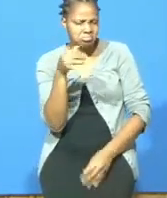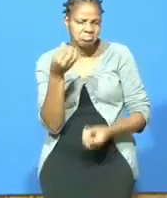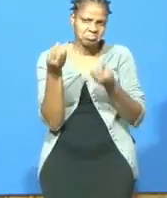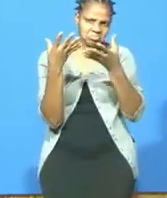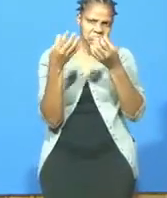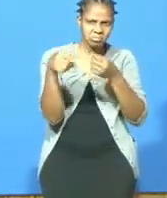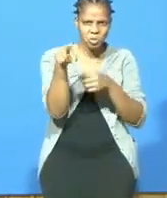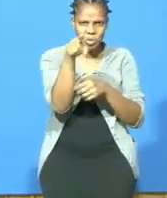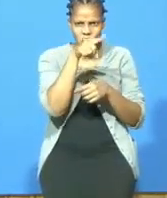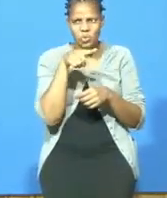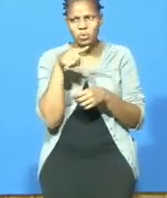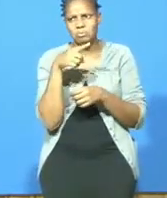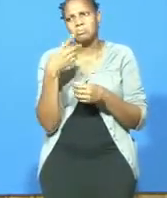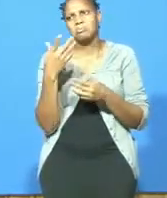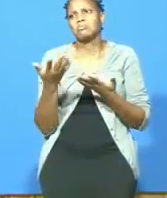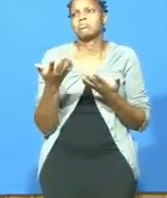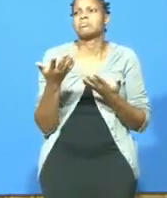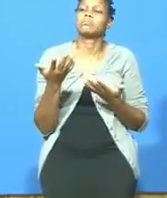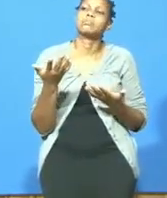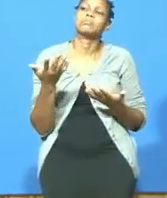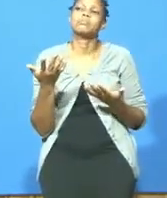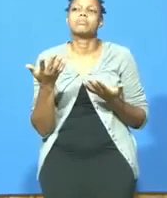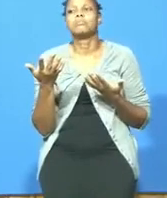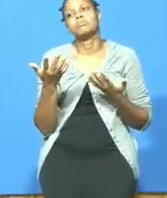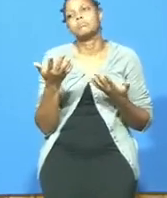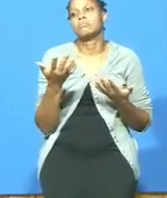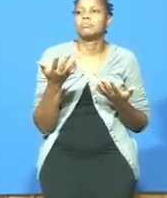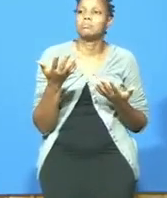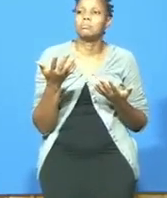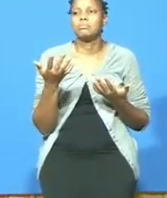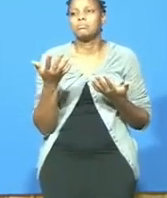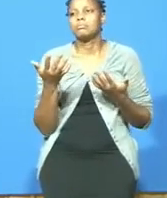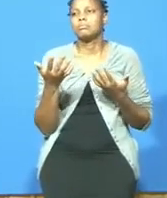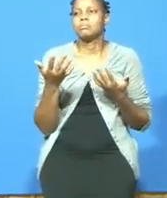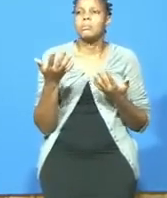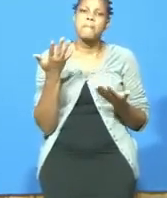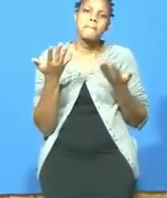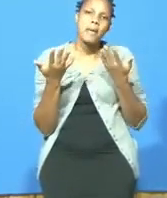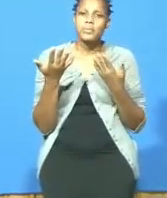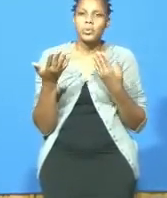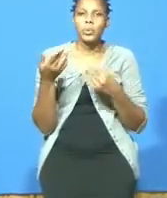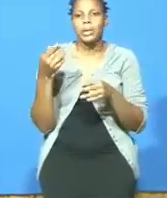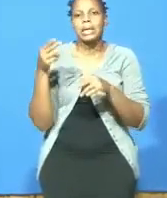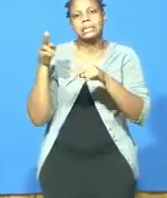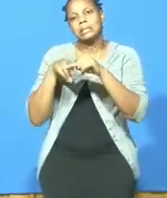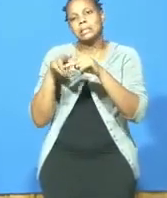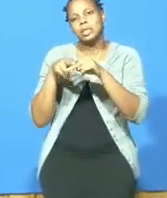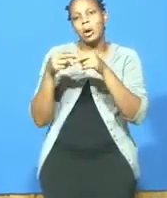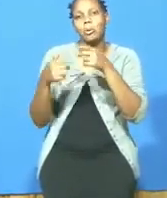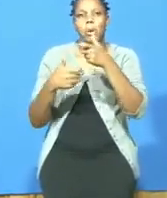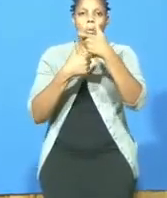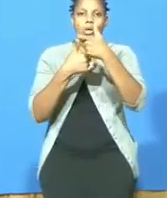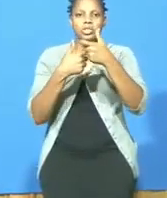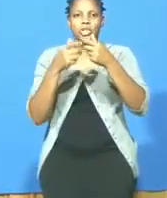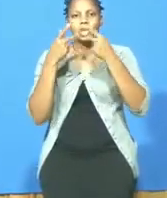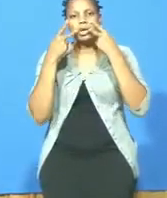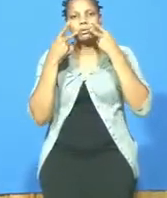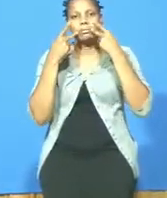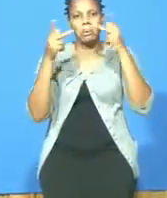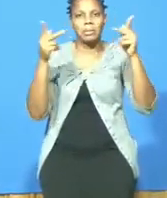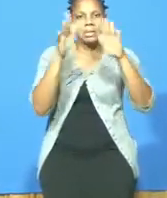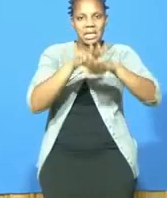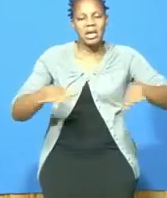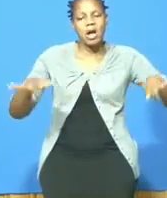of you probably are in a town square or in somewhere in your